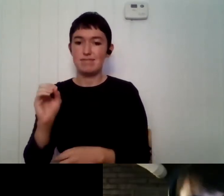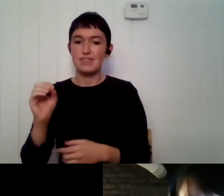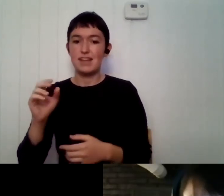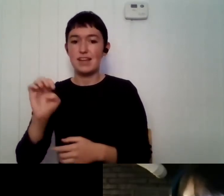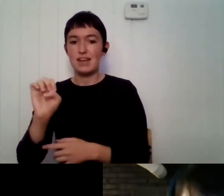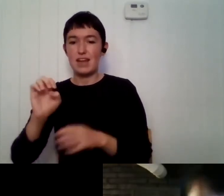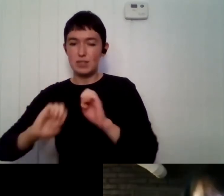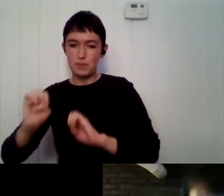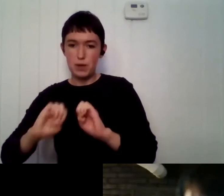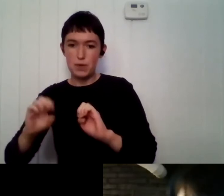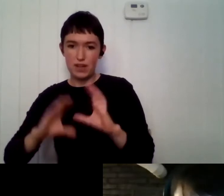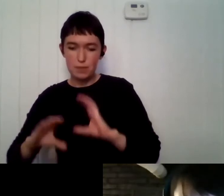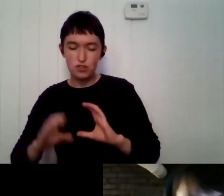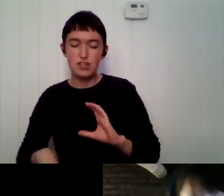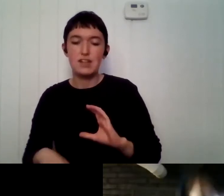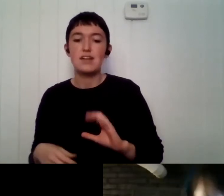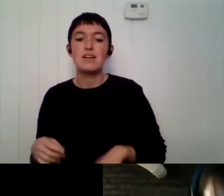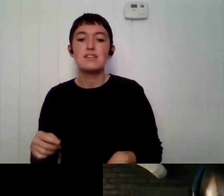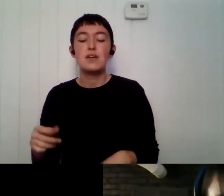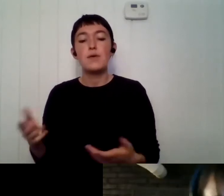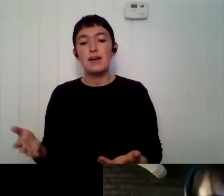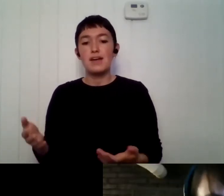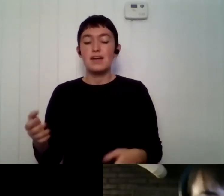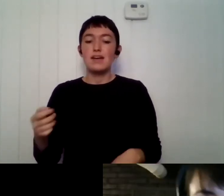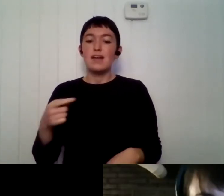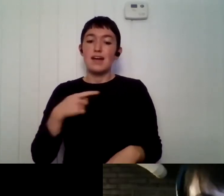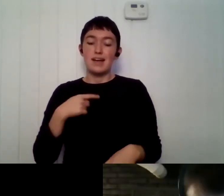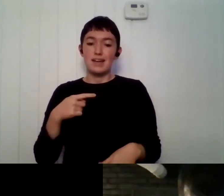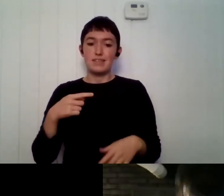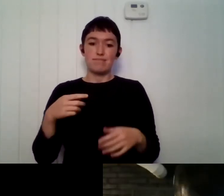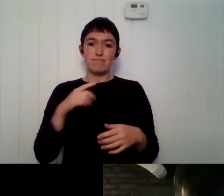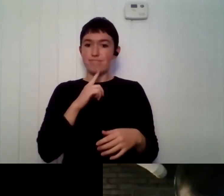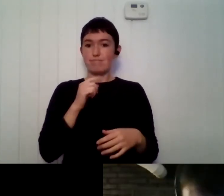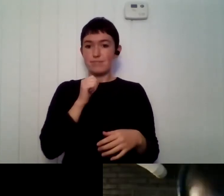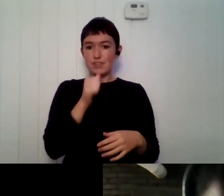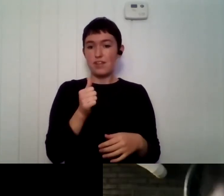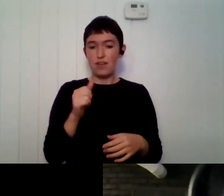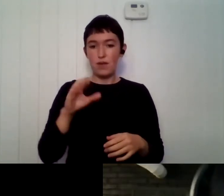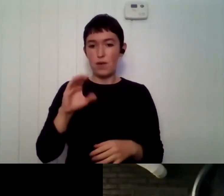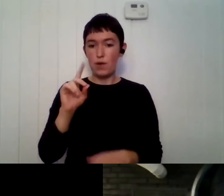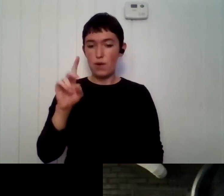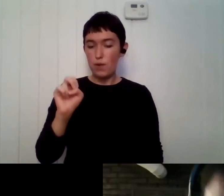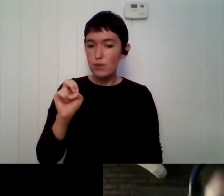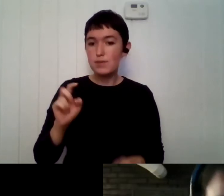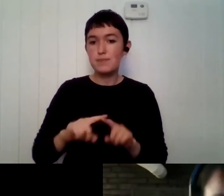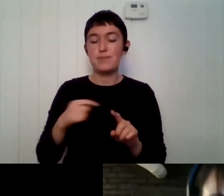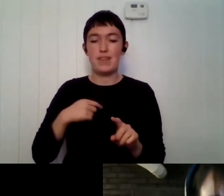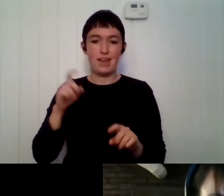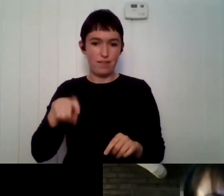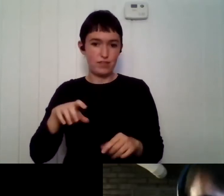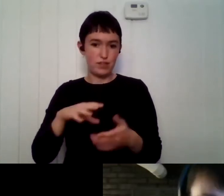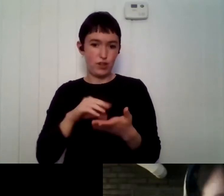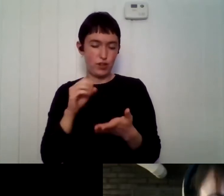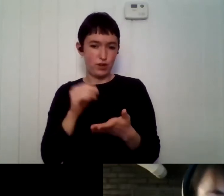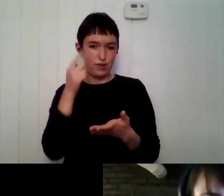for my PhD, I wanted to go into computational chemistry. So I had to learn all that in my first year of my PhD. So whenever that was, since 2013, I